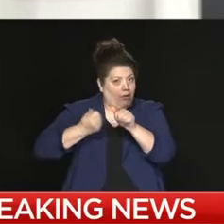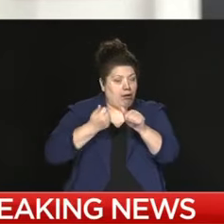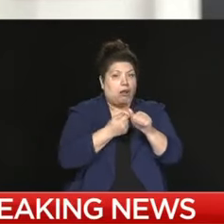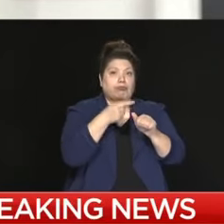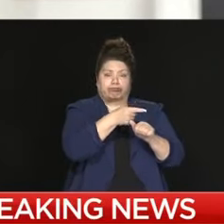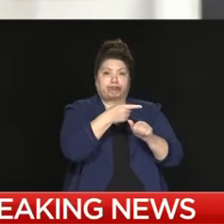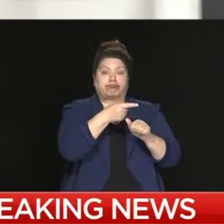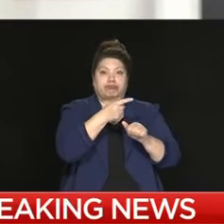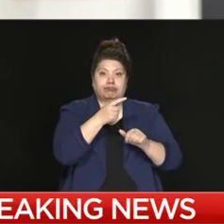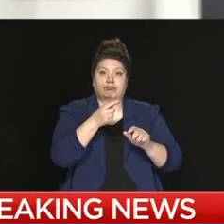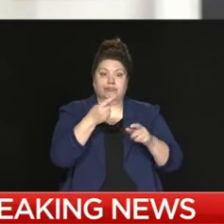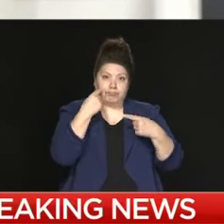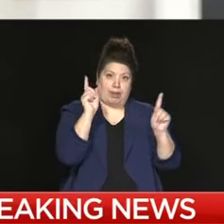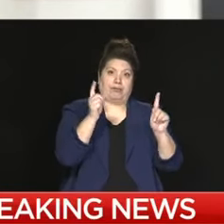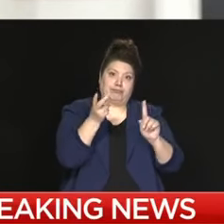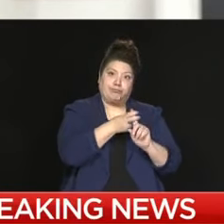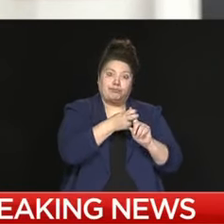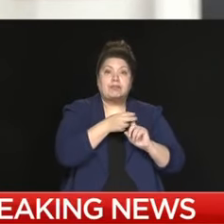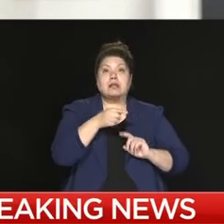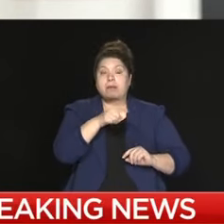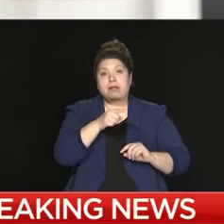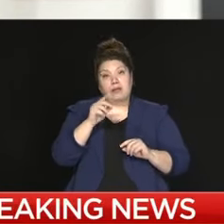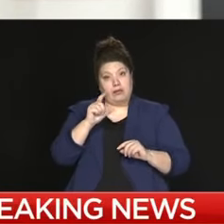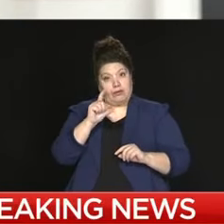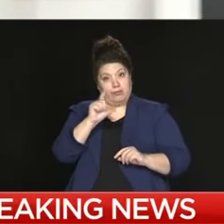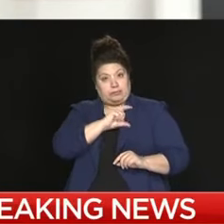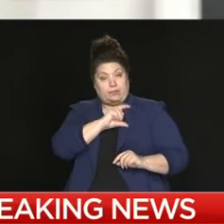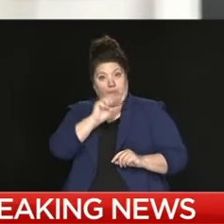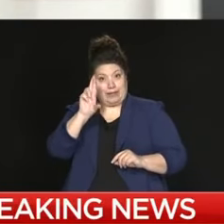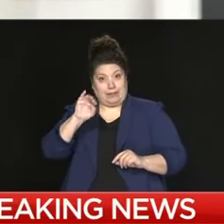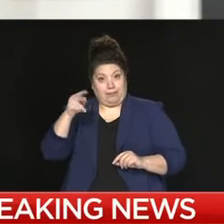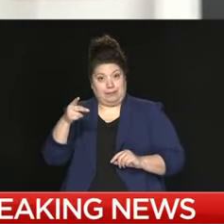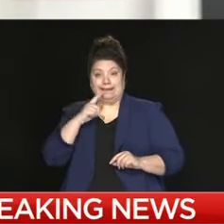have highlighted that this was a very difficult situation to be in.